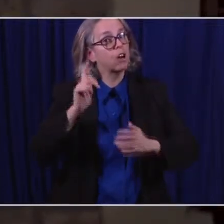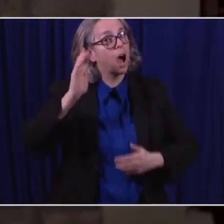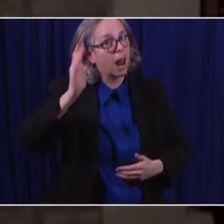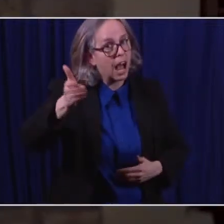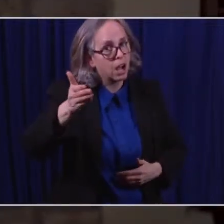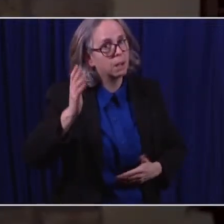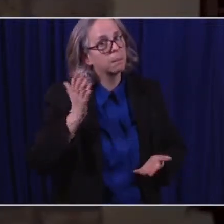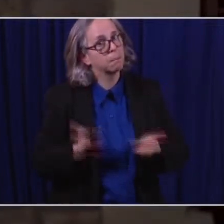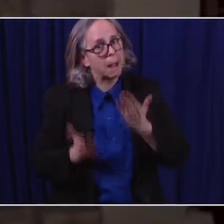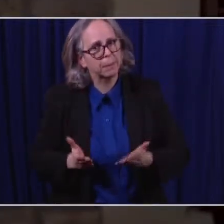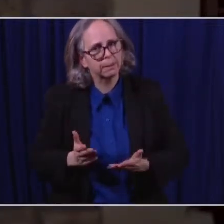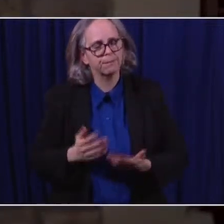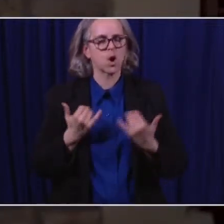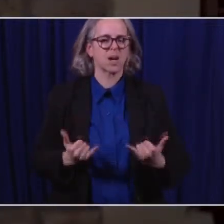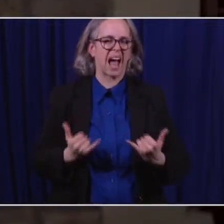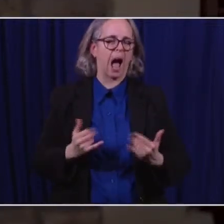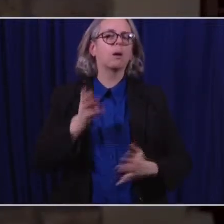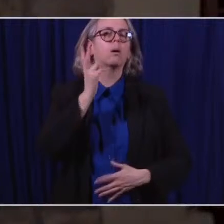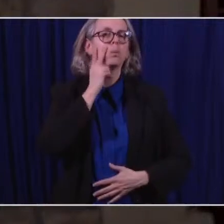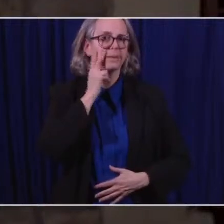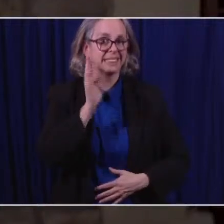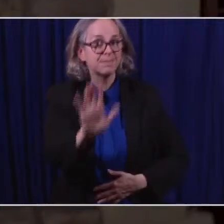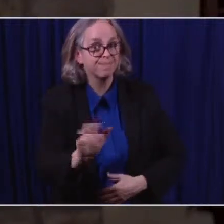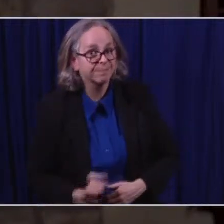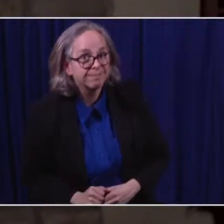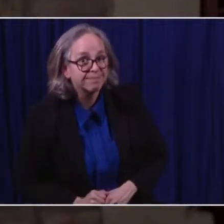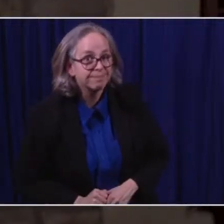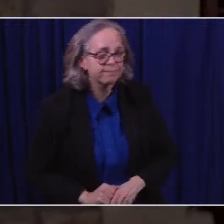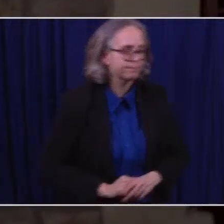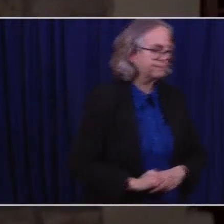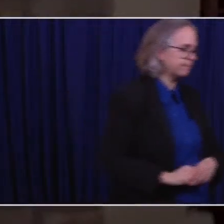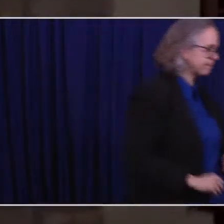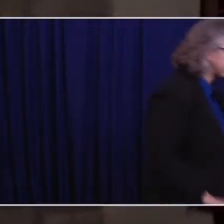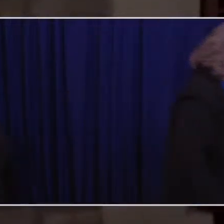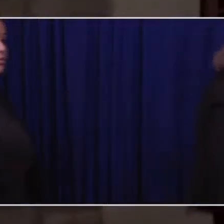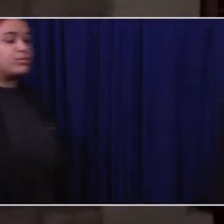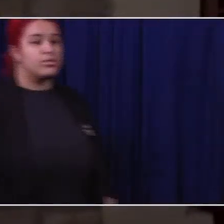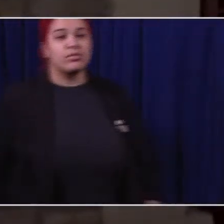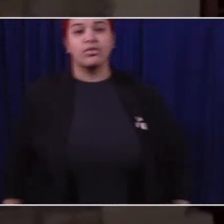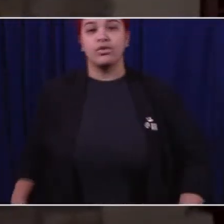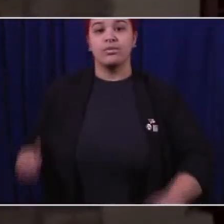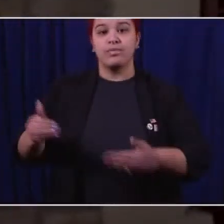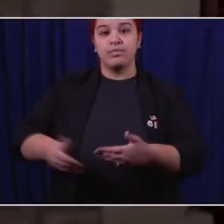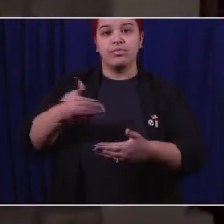Next question is from Joe Ingles at Ohio Public Radio and Television. Hey, Joe.